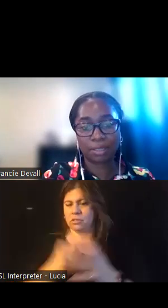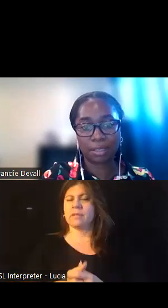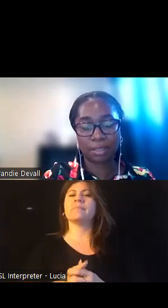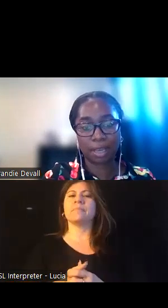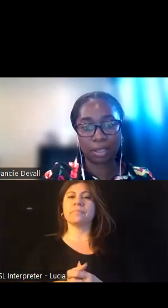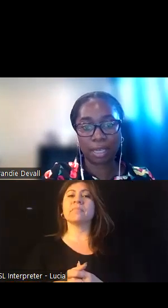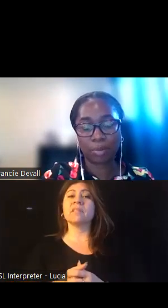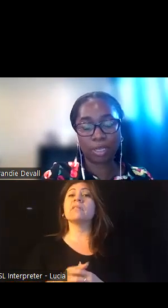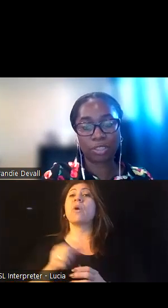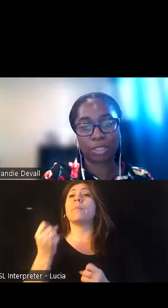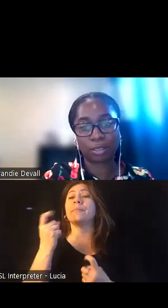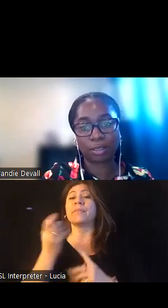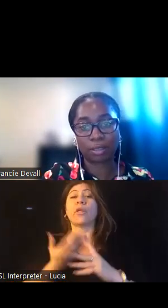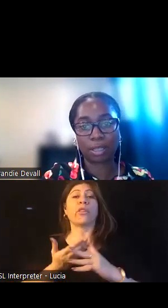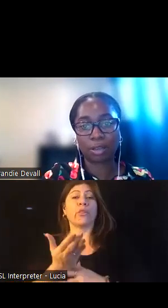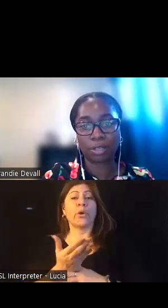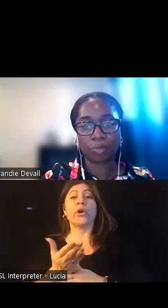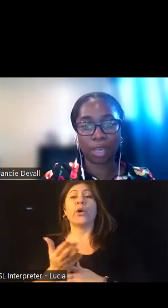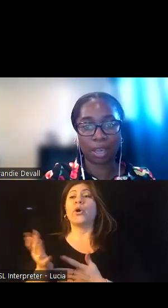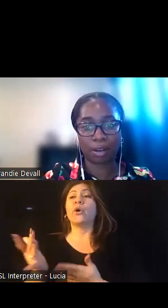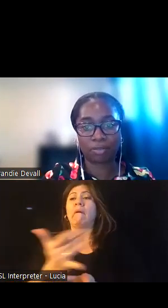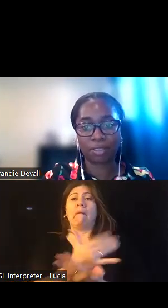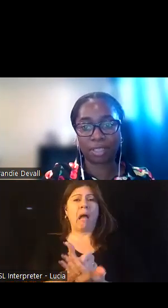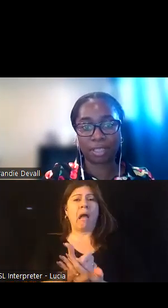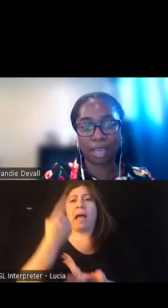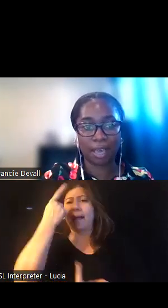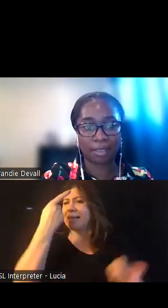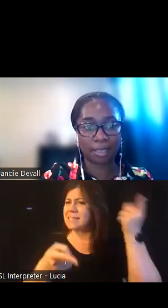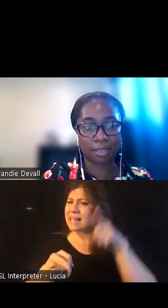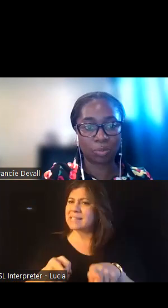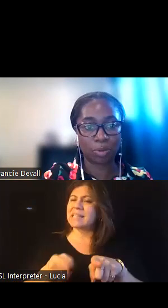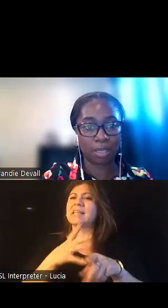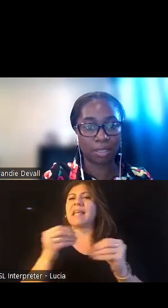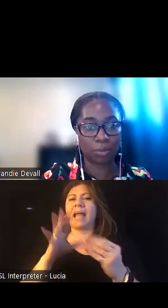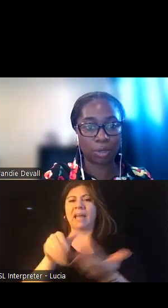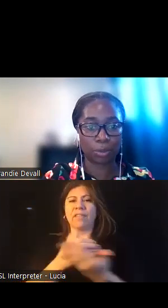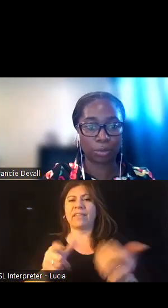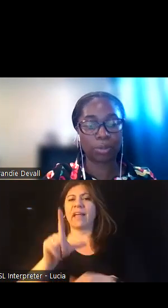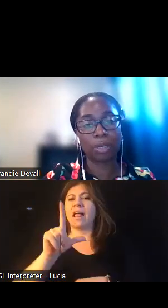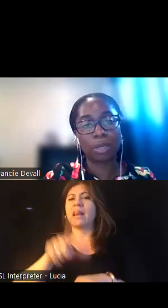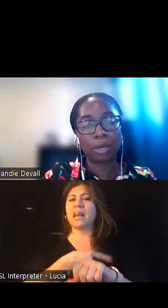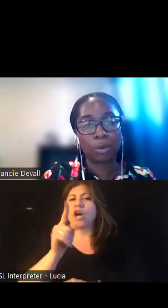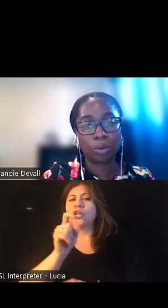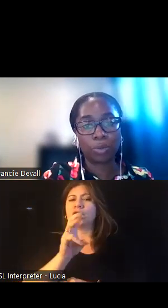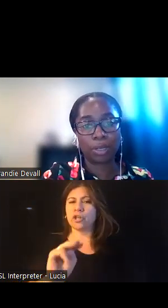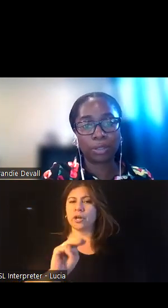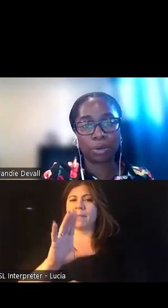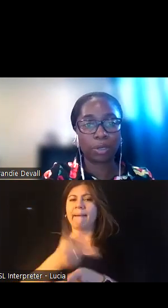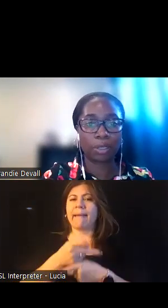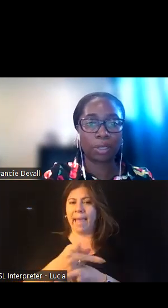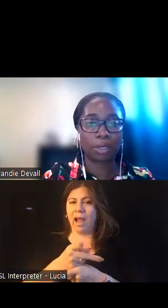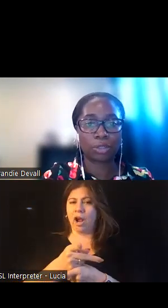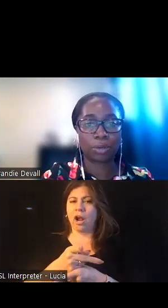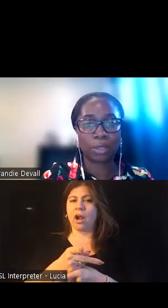through consensus and collaboration, the long-term care facility access policy work group will